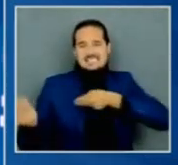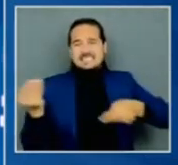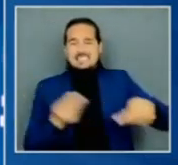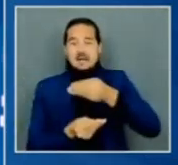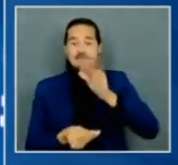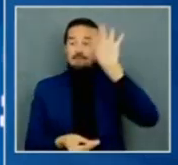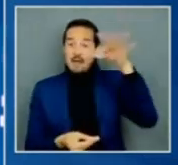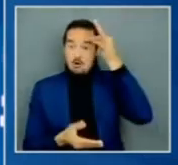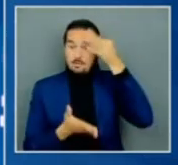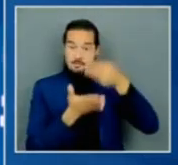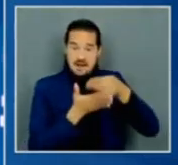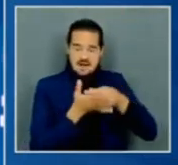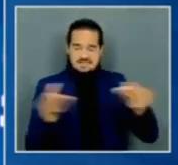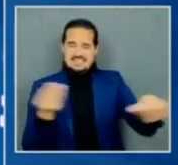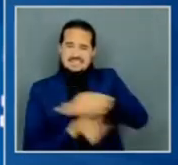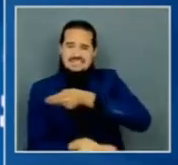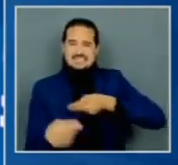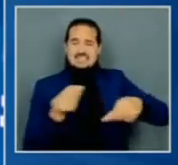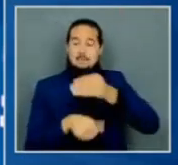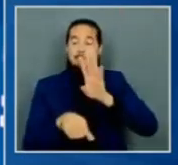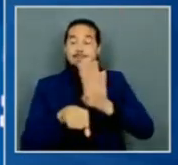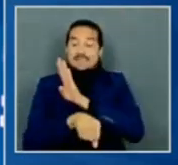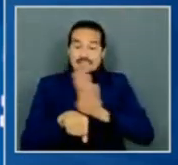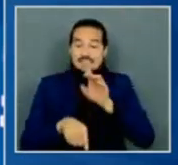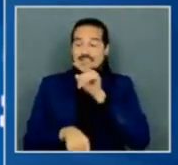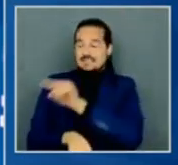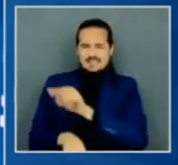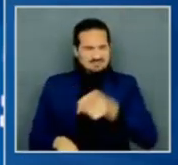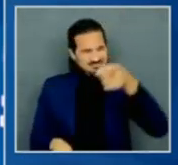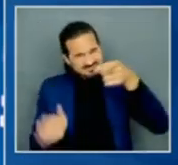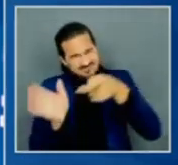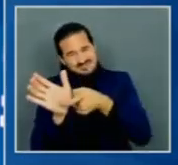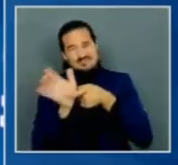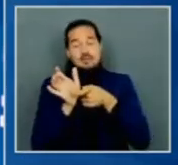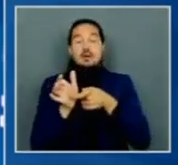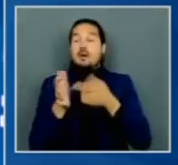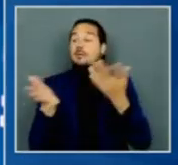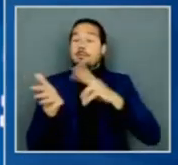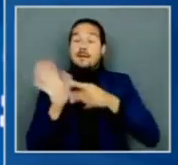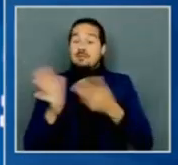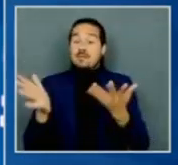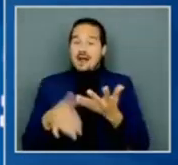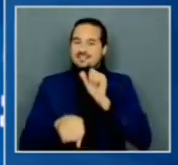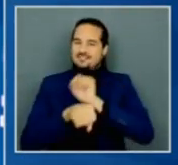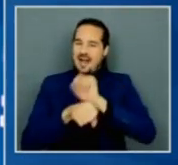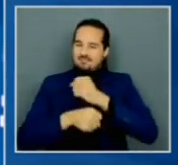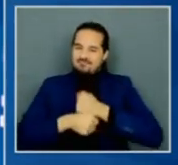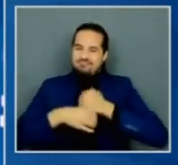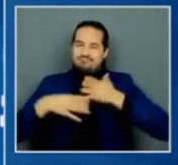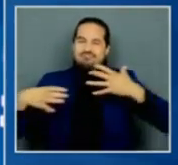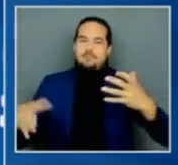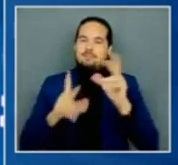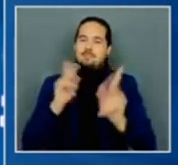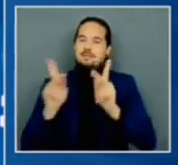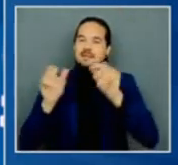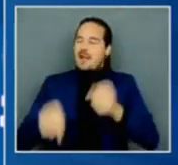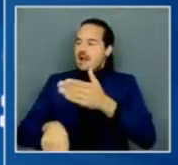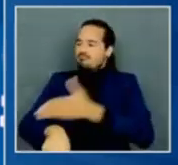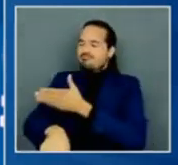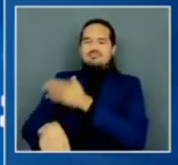in, federal dollar. And they put millions of Americans to work, strengthening our economy, our economic competitiveness,